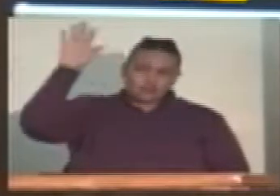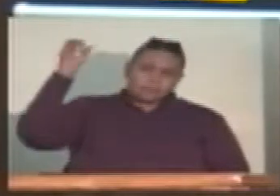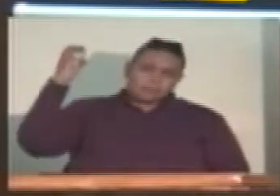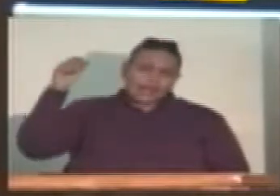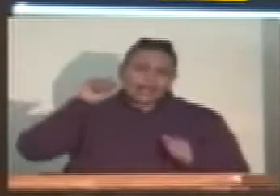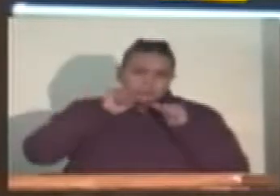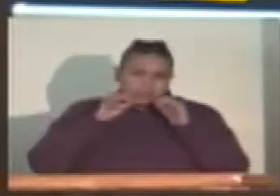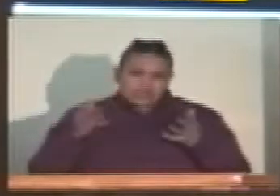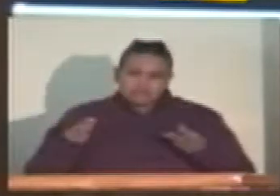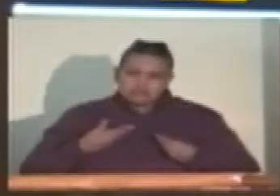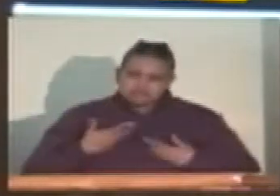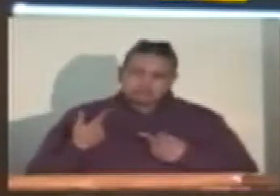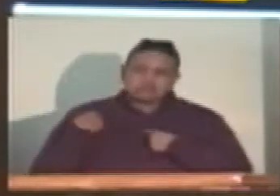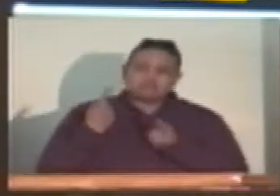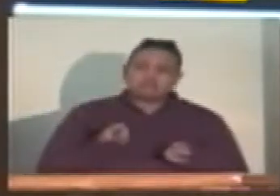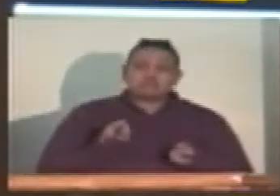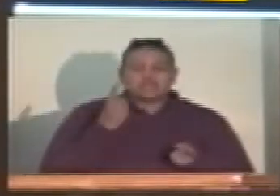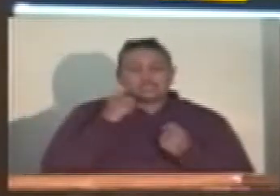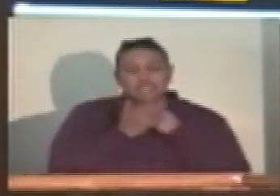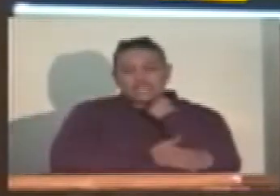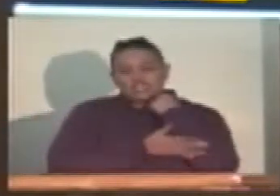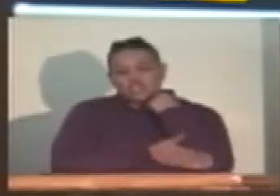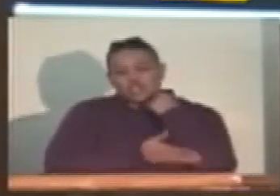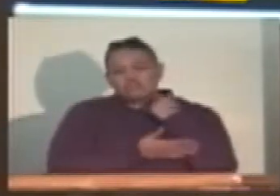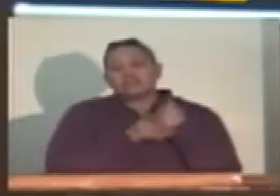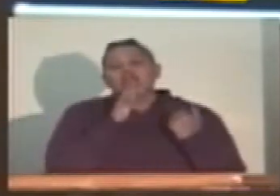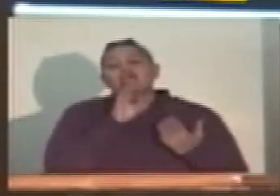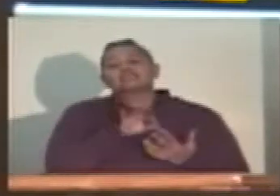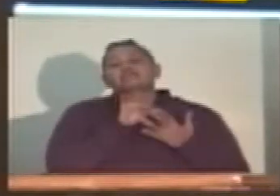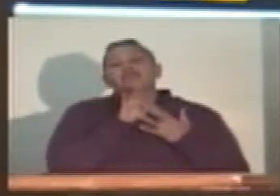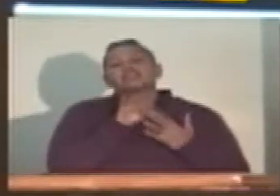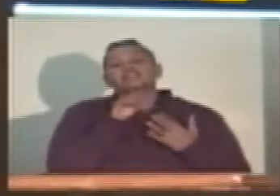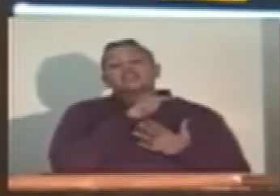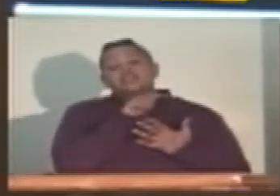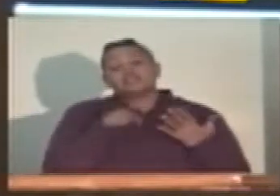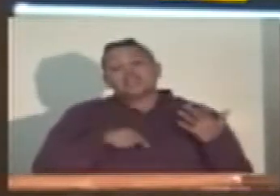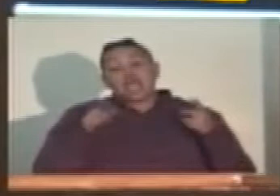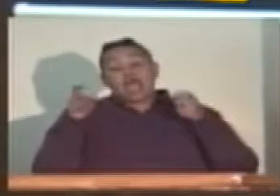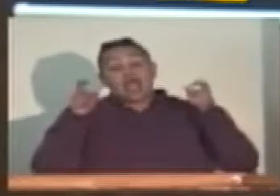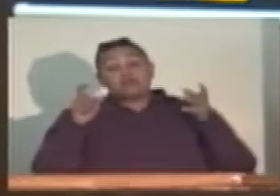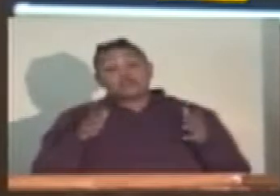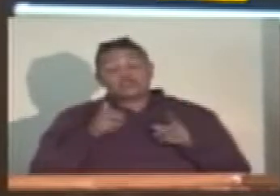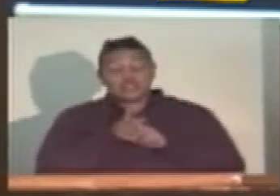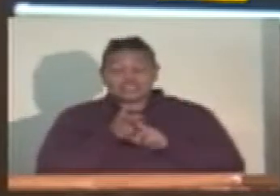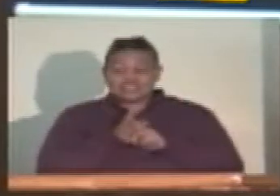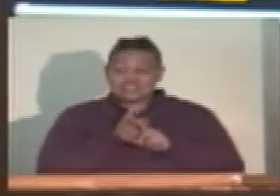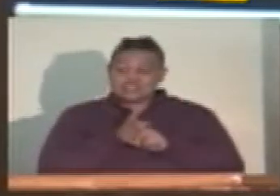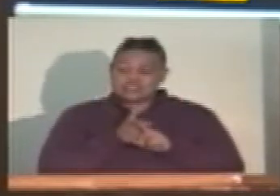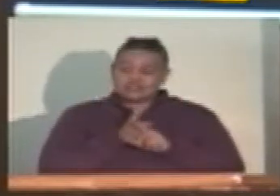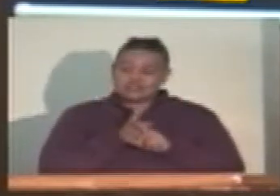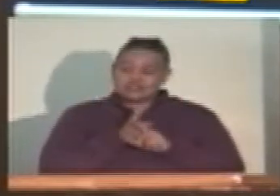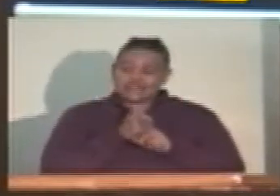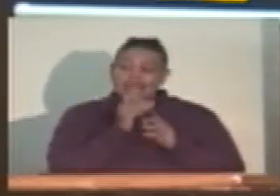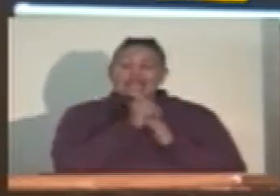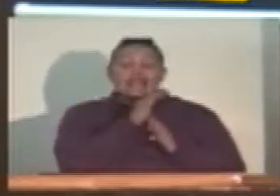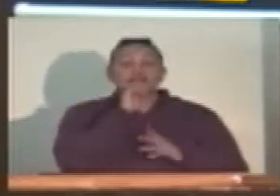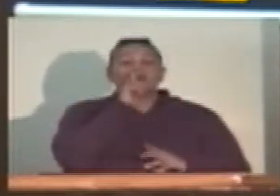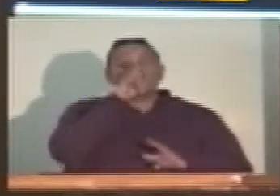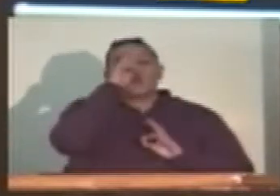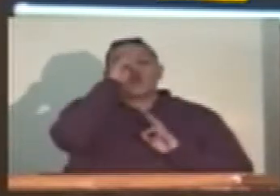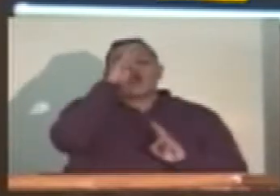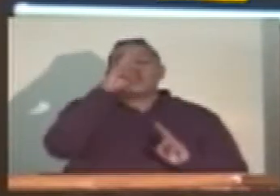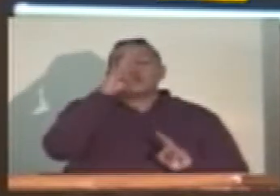many blessings on us as a nation, especially on this administration led by the